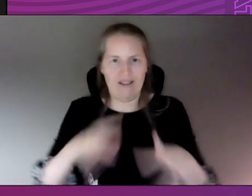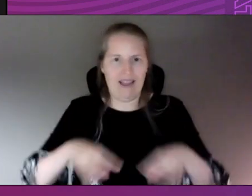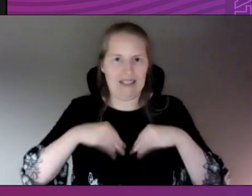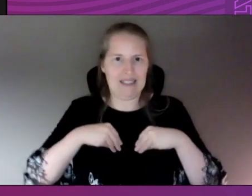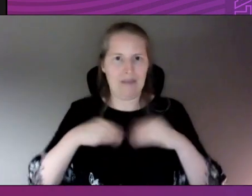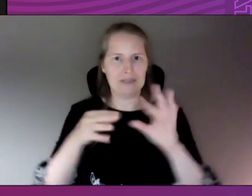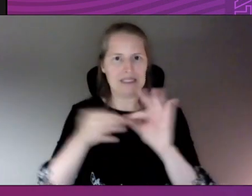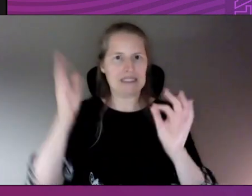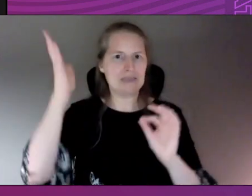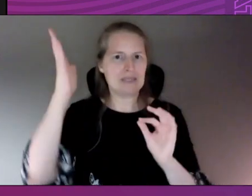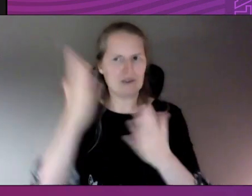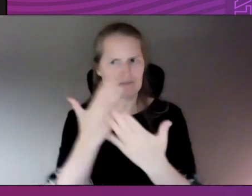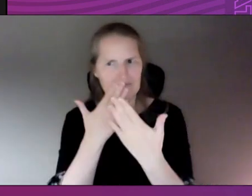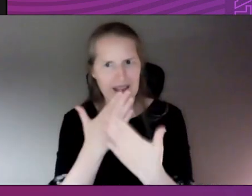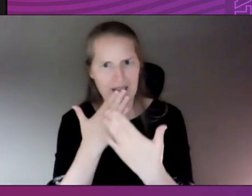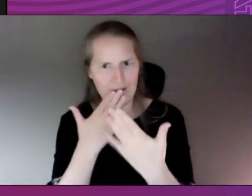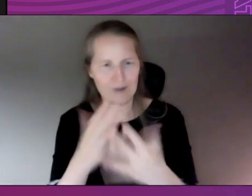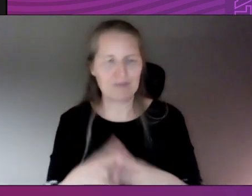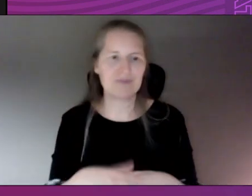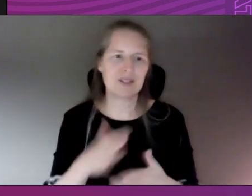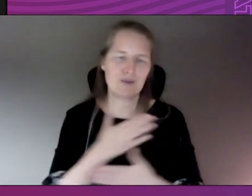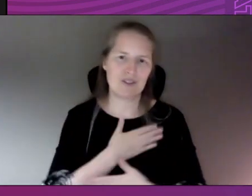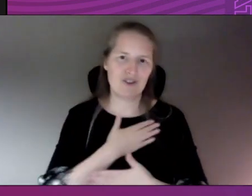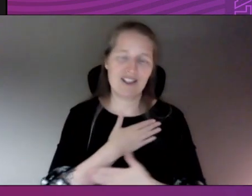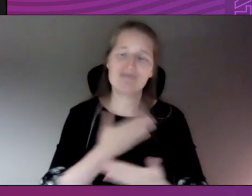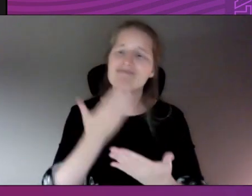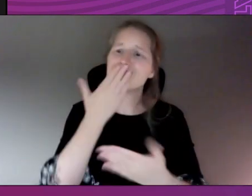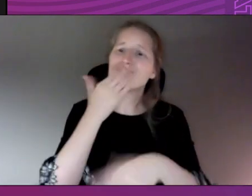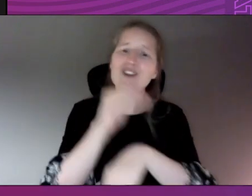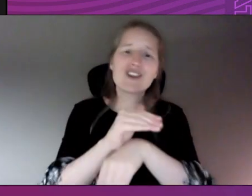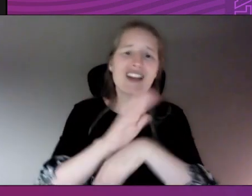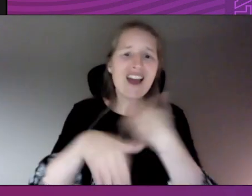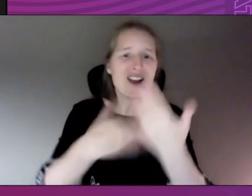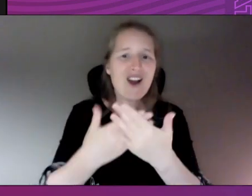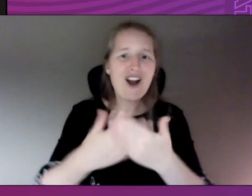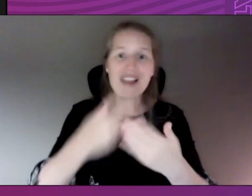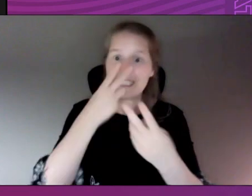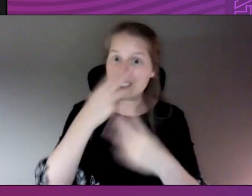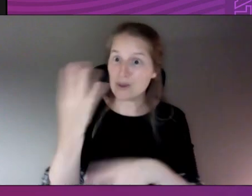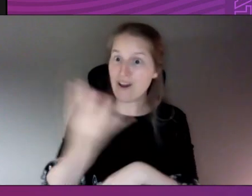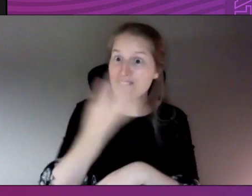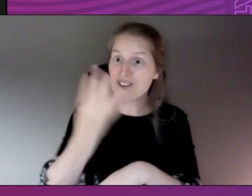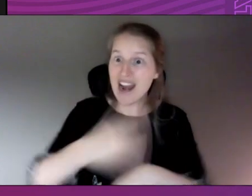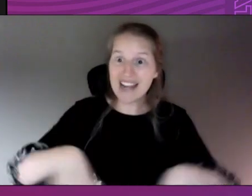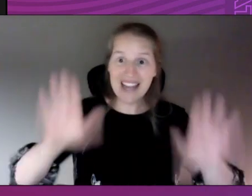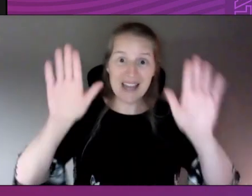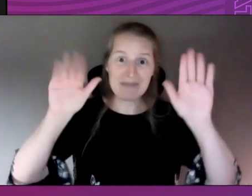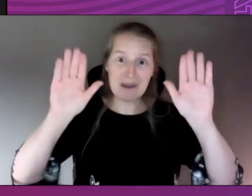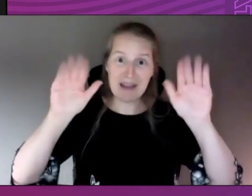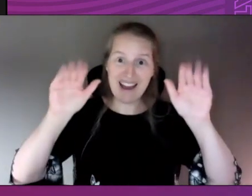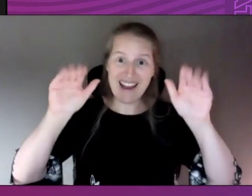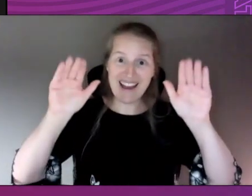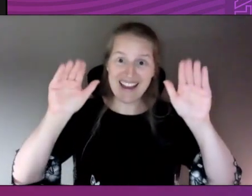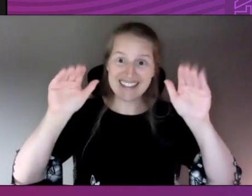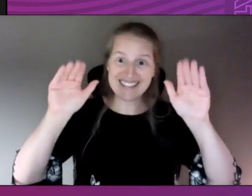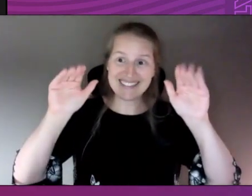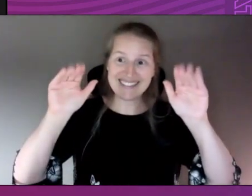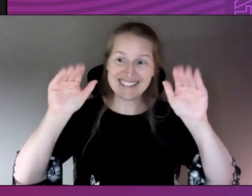much appreciation. Have a good night, everyone. We'll see you on Friday. Bye-bye.